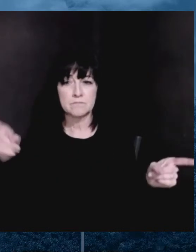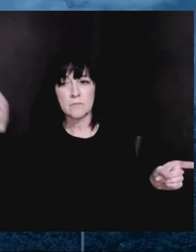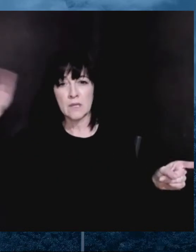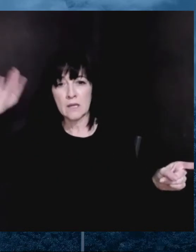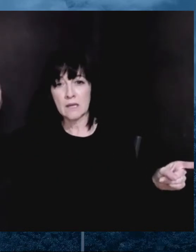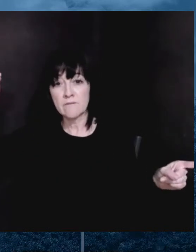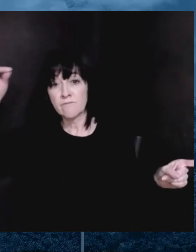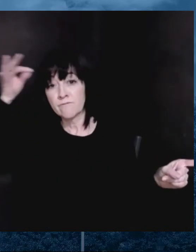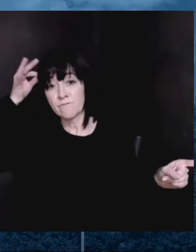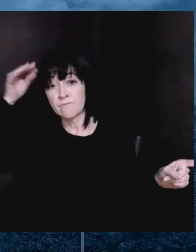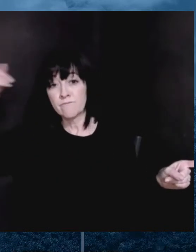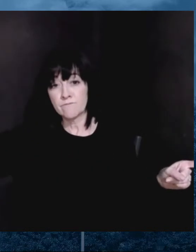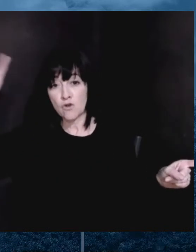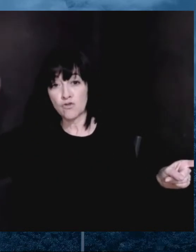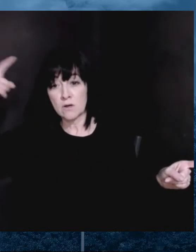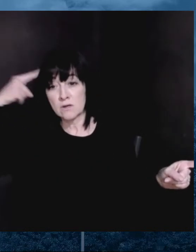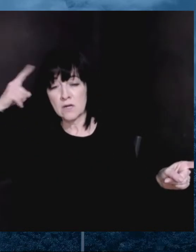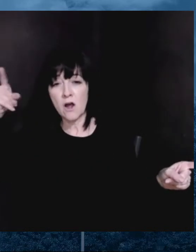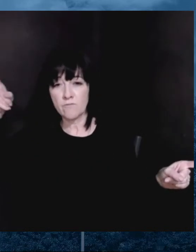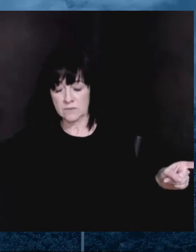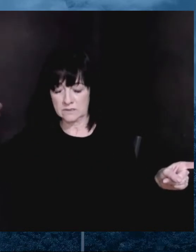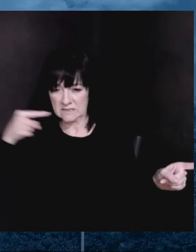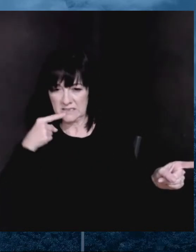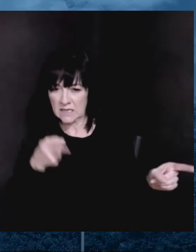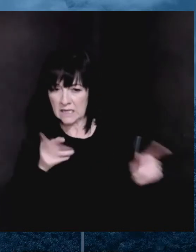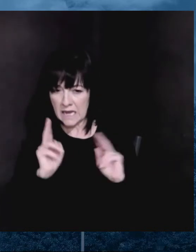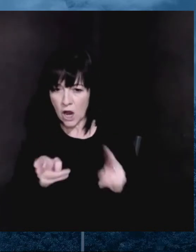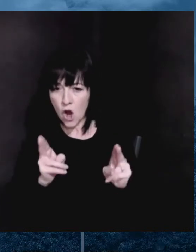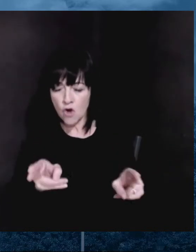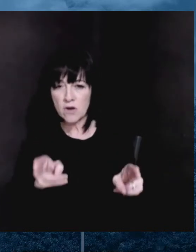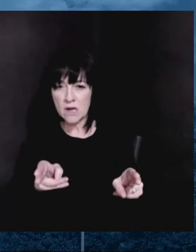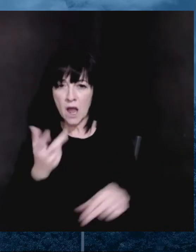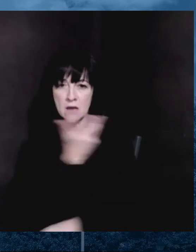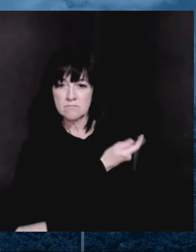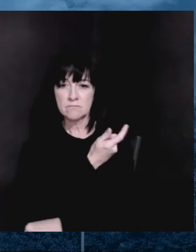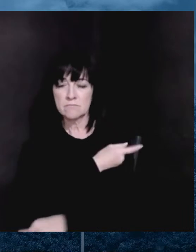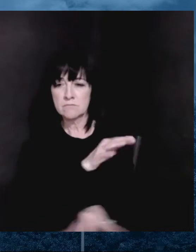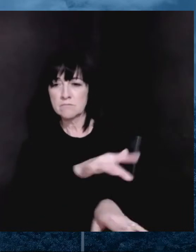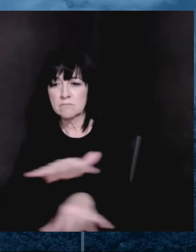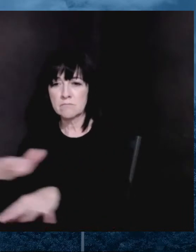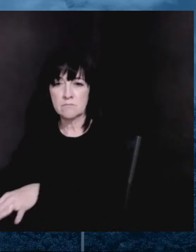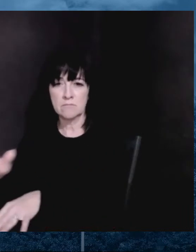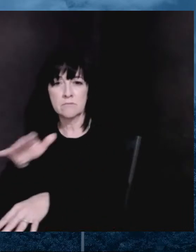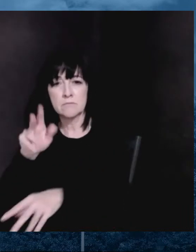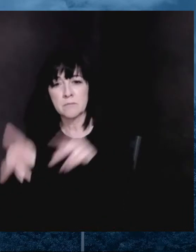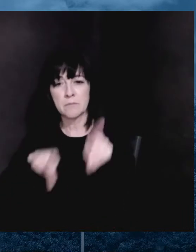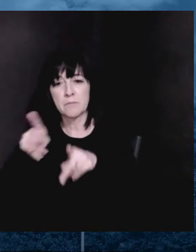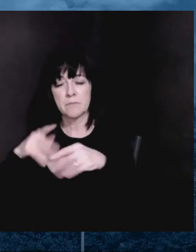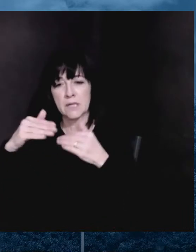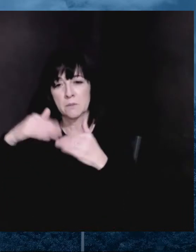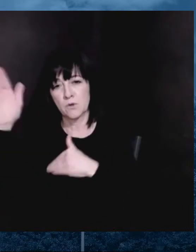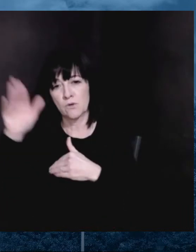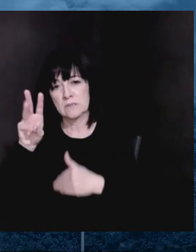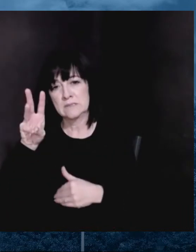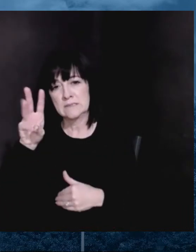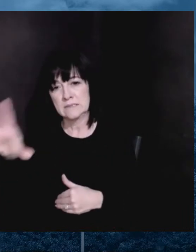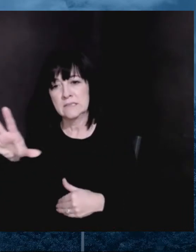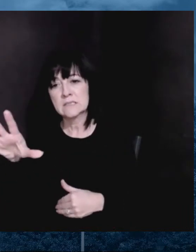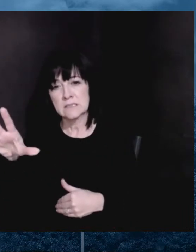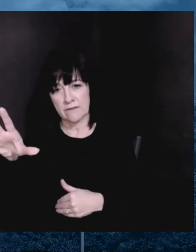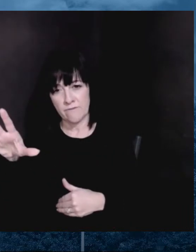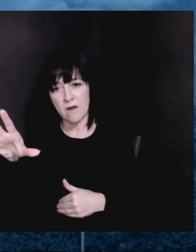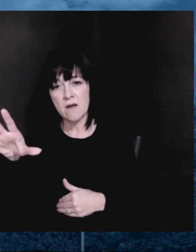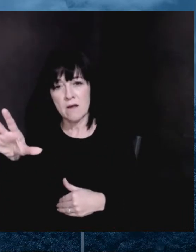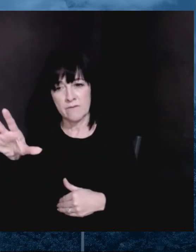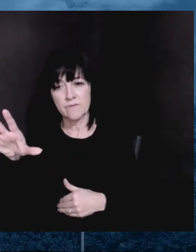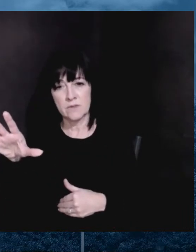speed up vaccinations to people over 65 and others at risk instead of holding back vaccines for a second dose. Is Delaware